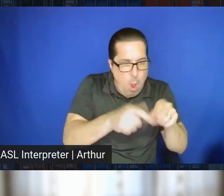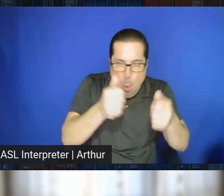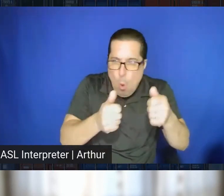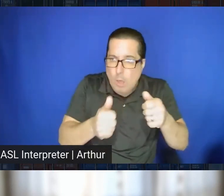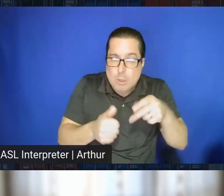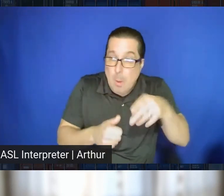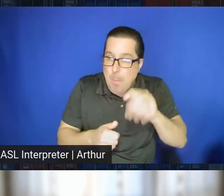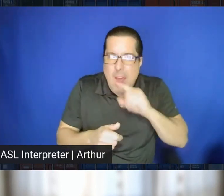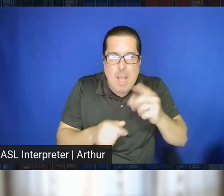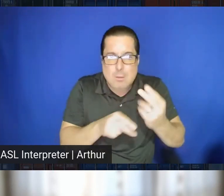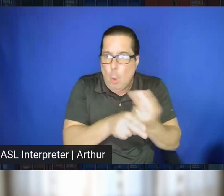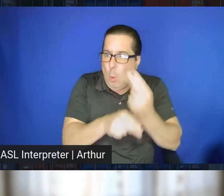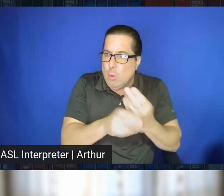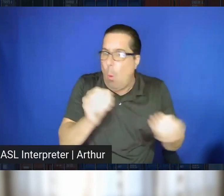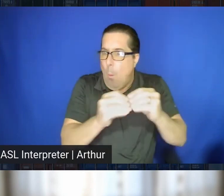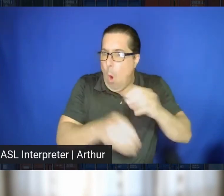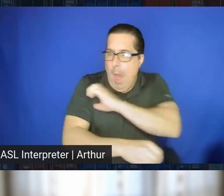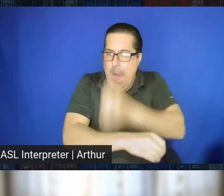me, but it's awesome.